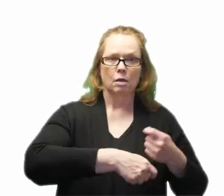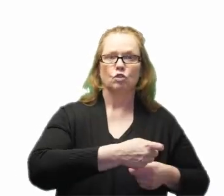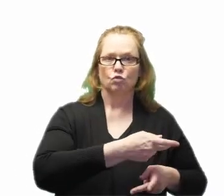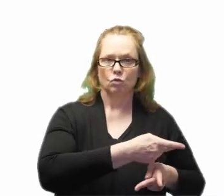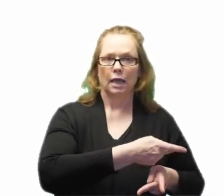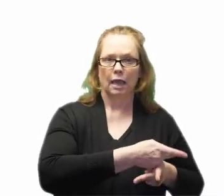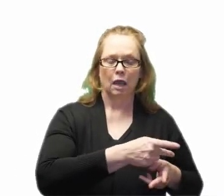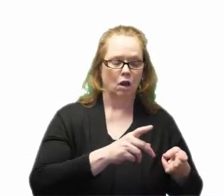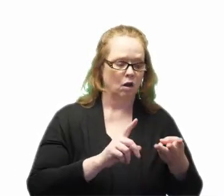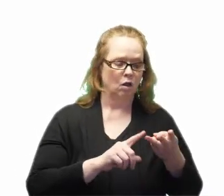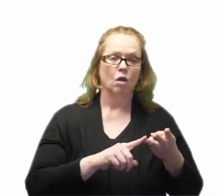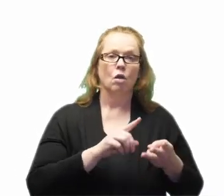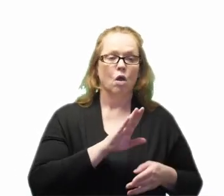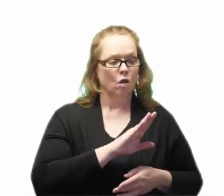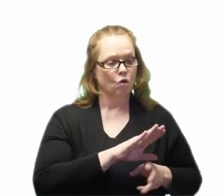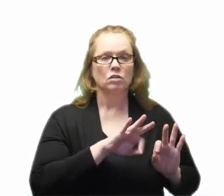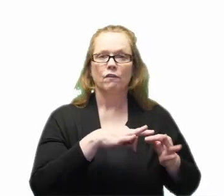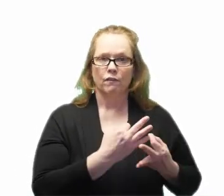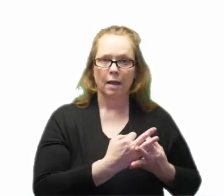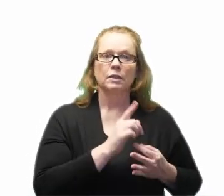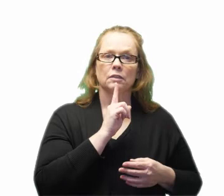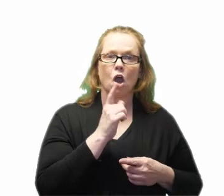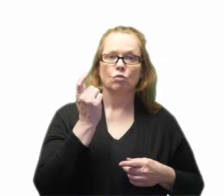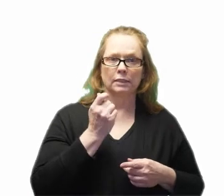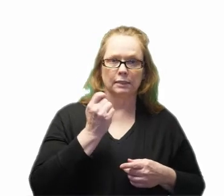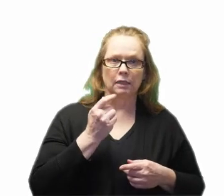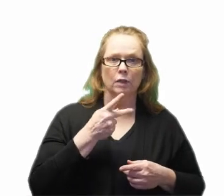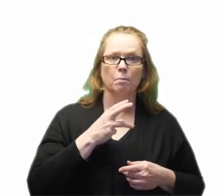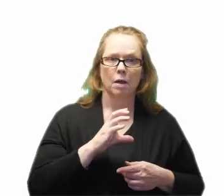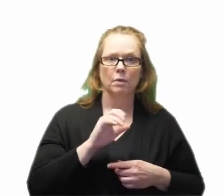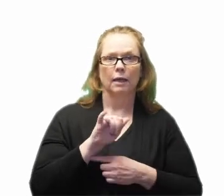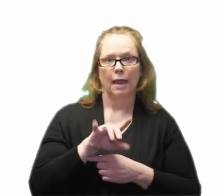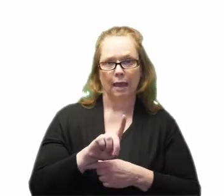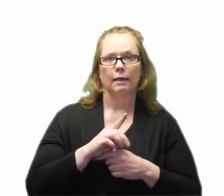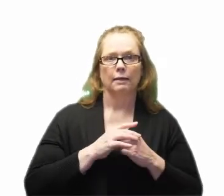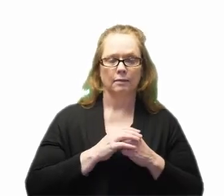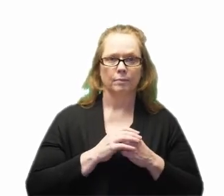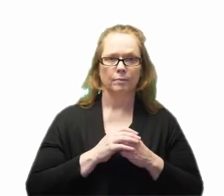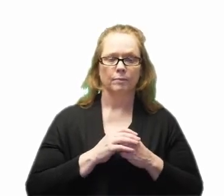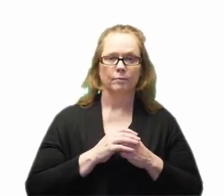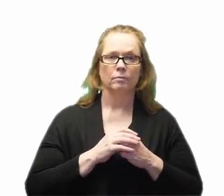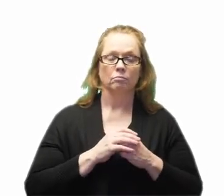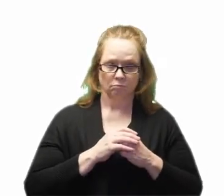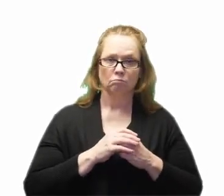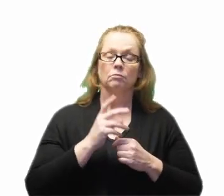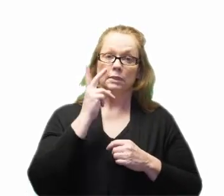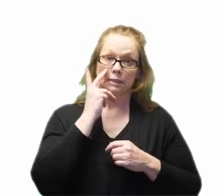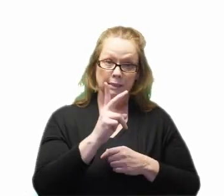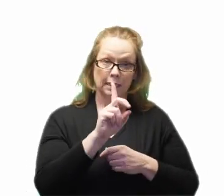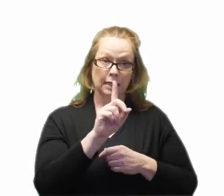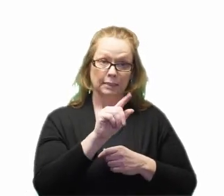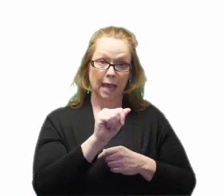substitute care, or whose families are receiving public aid. To see